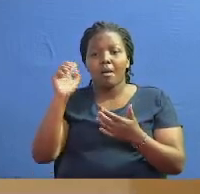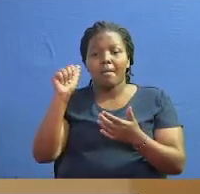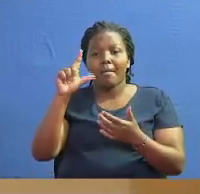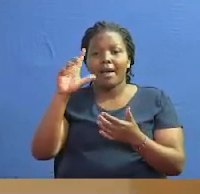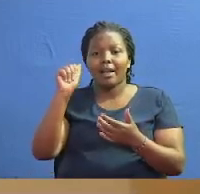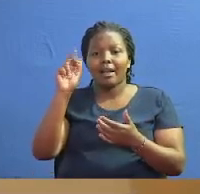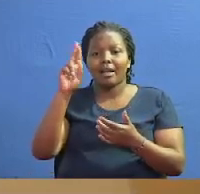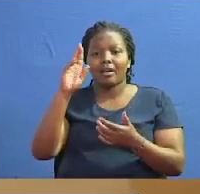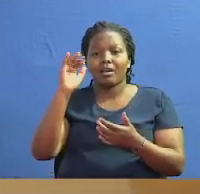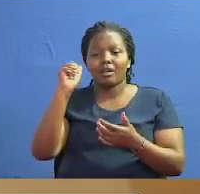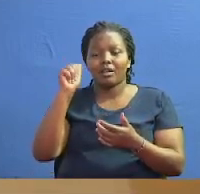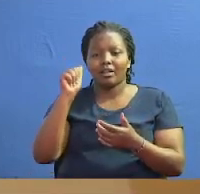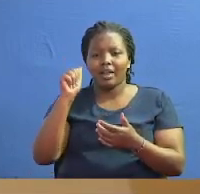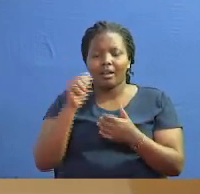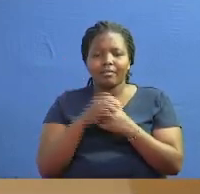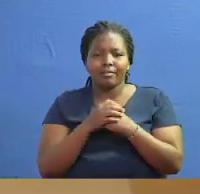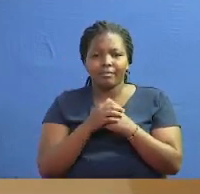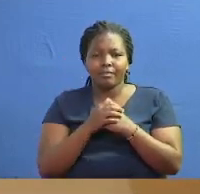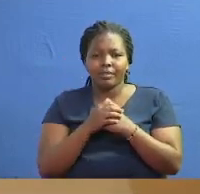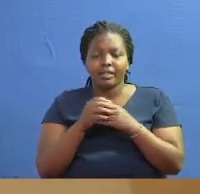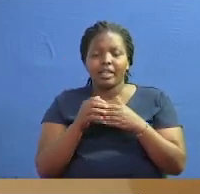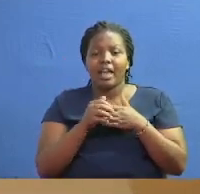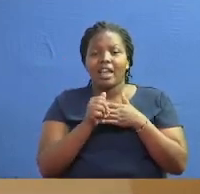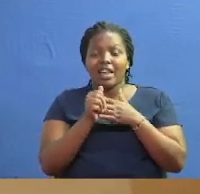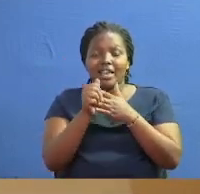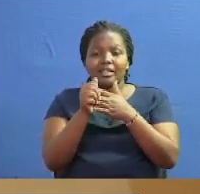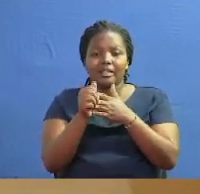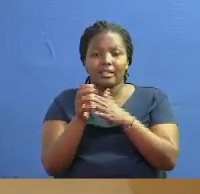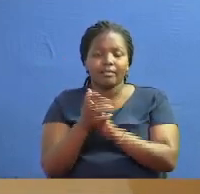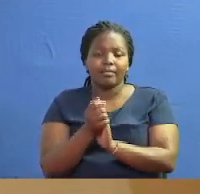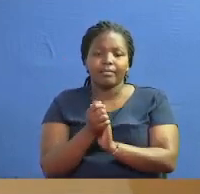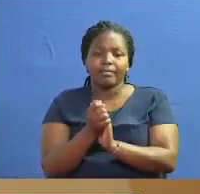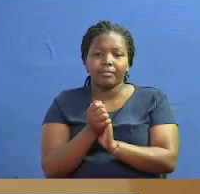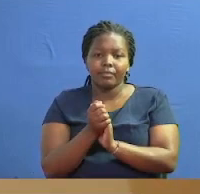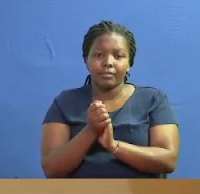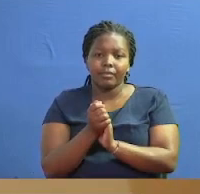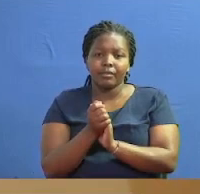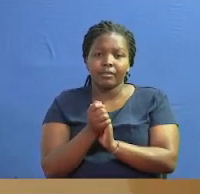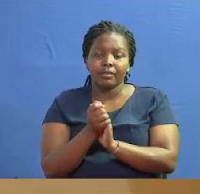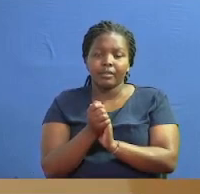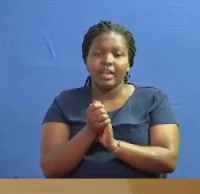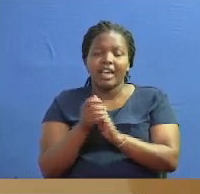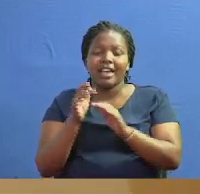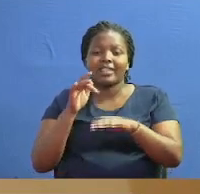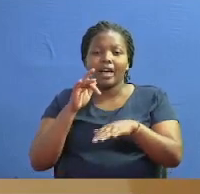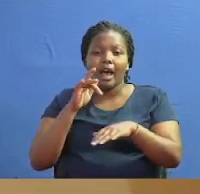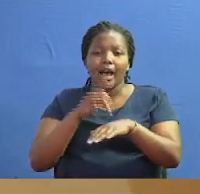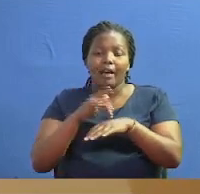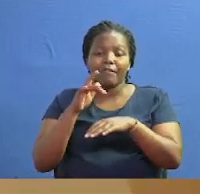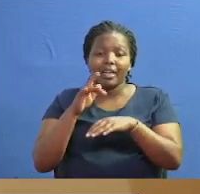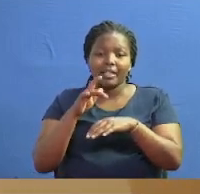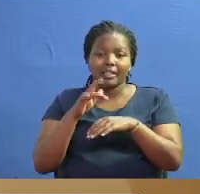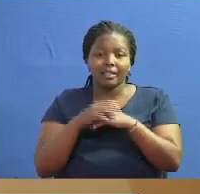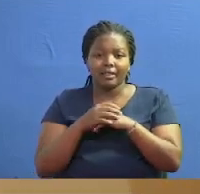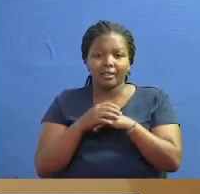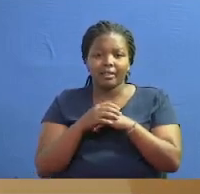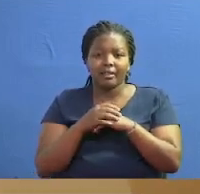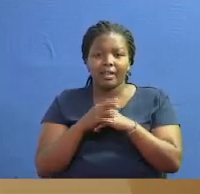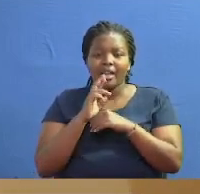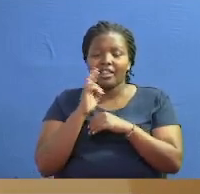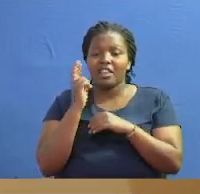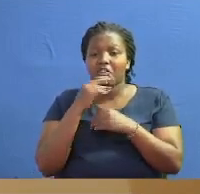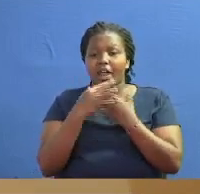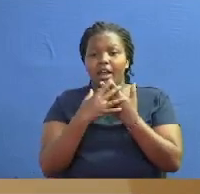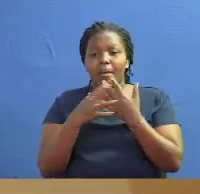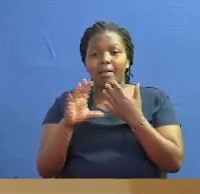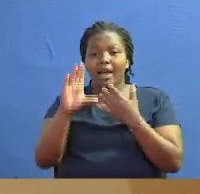the disease, the disease-causing mechanism of malaria itself. Malaria parasite affects majorly the red blood cells as